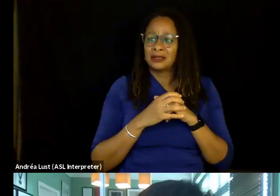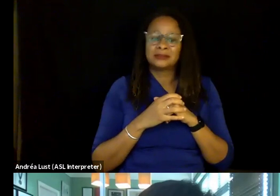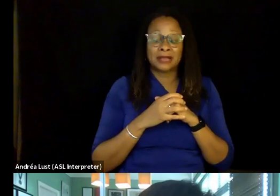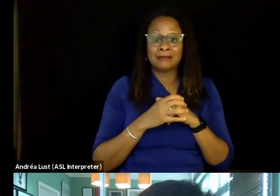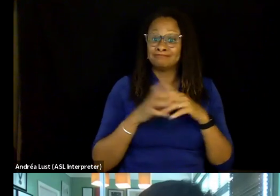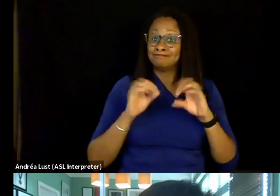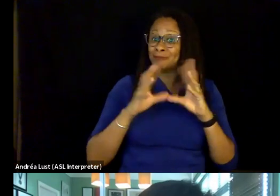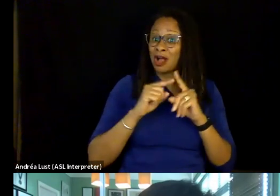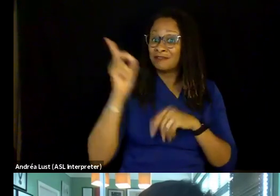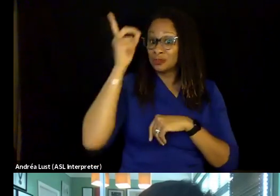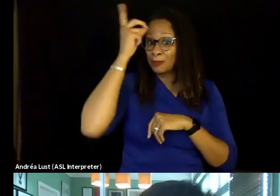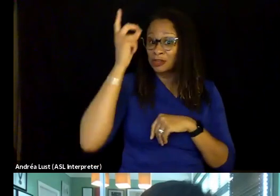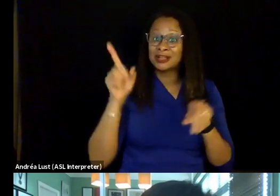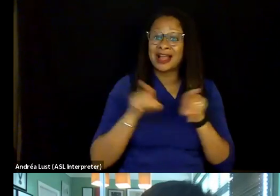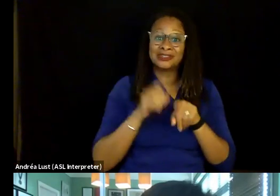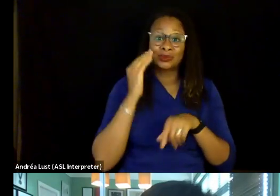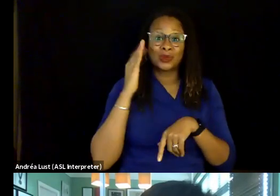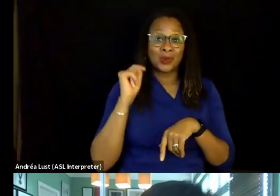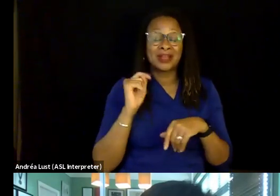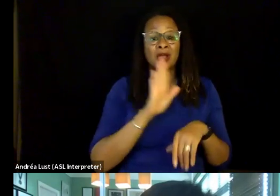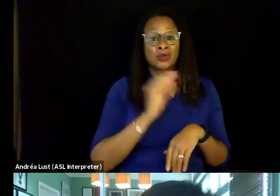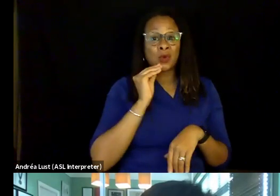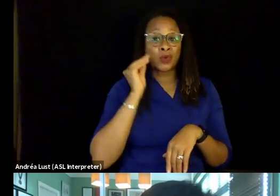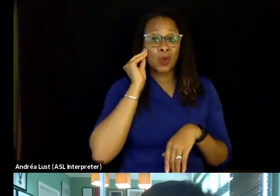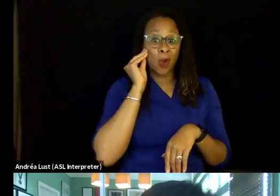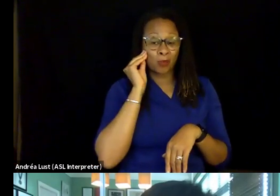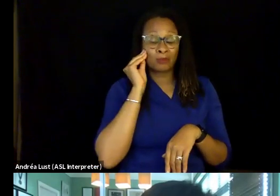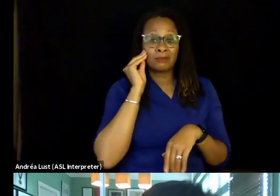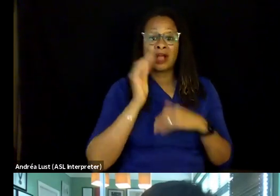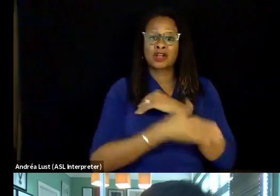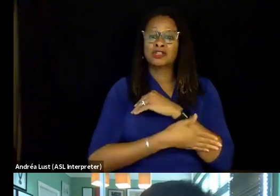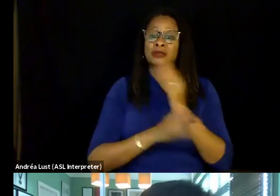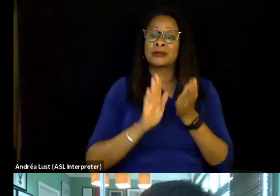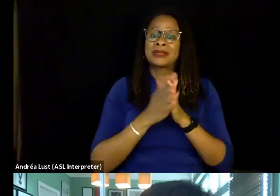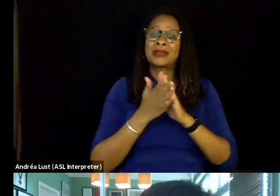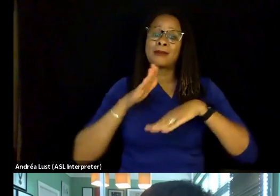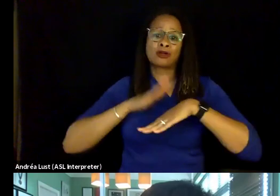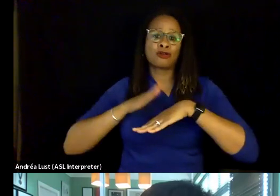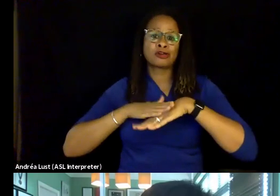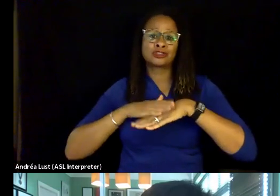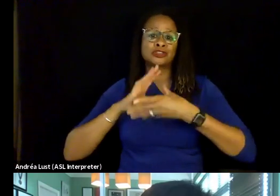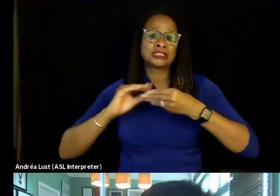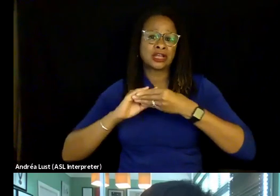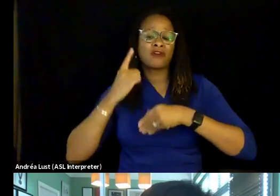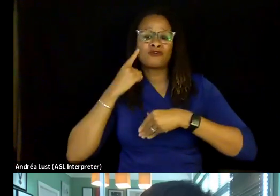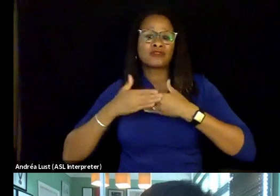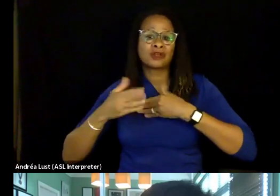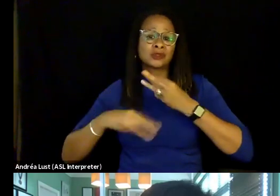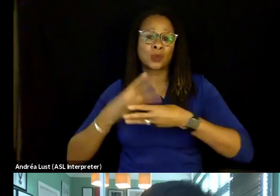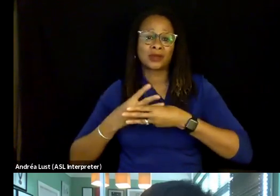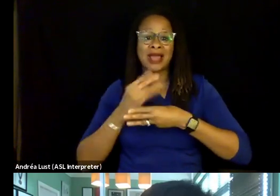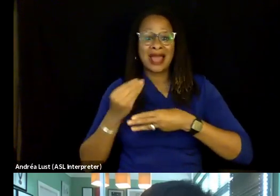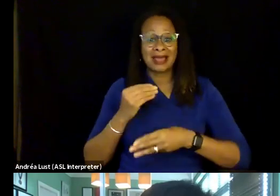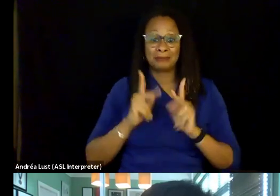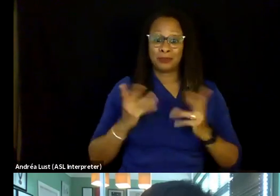it, with your home country sadly being a cautionary tale for the rest of the world and for the US. So what I